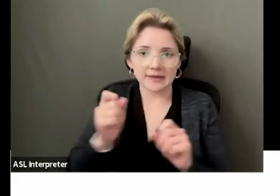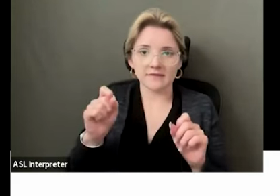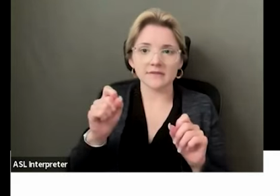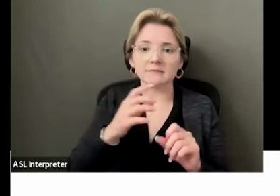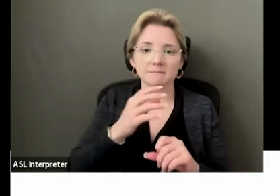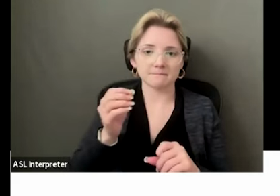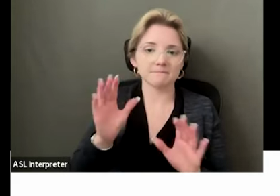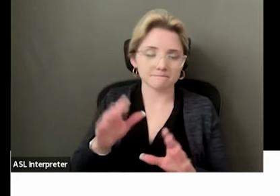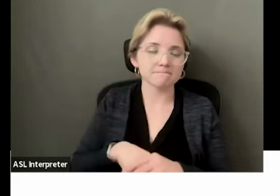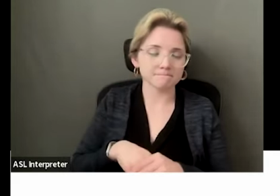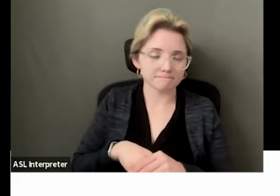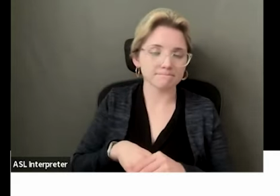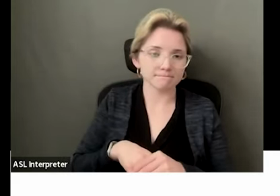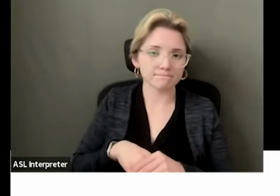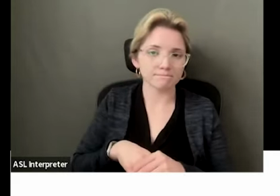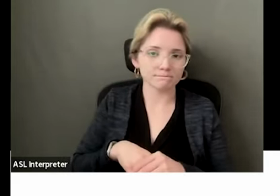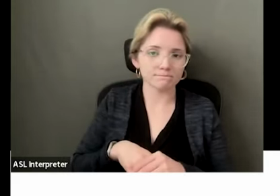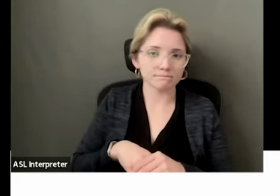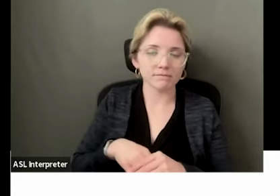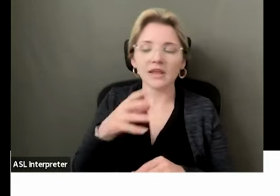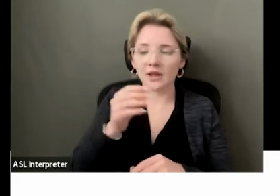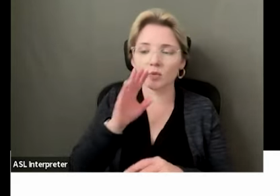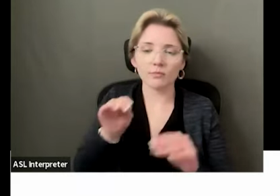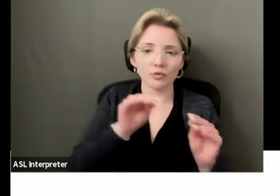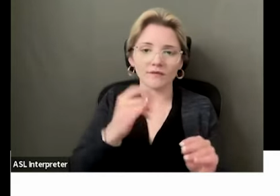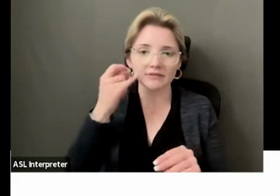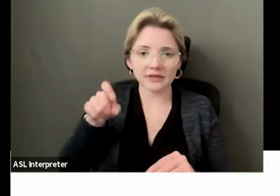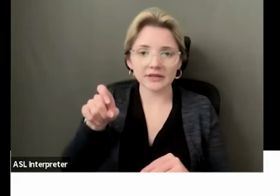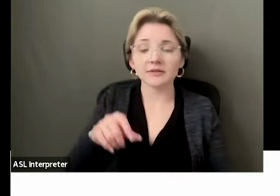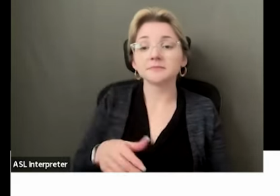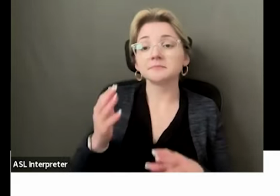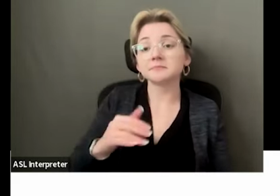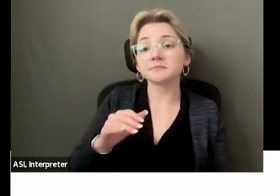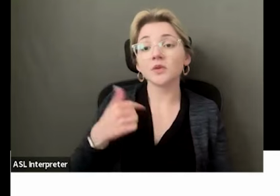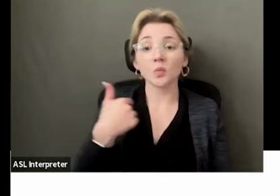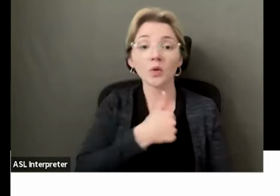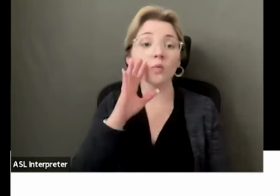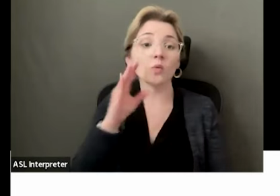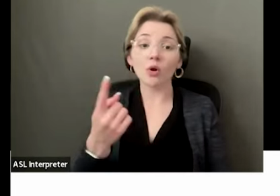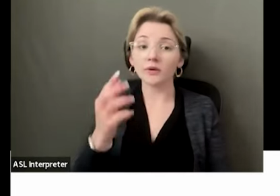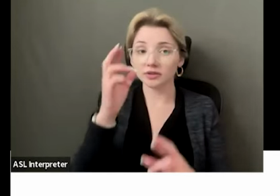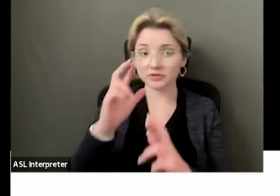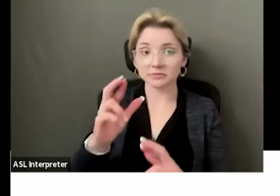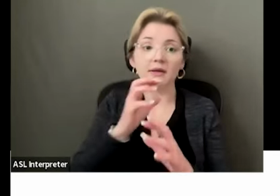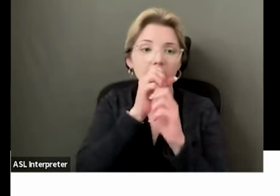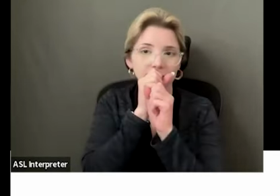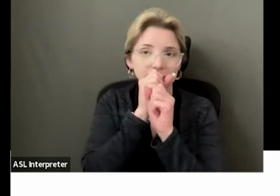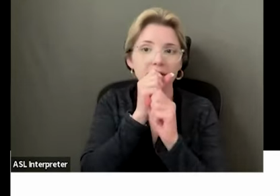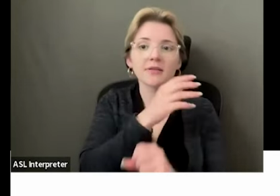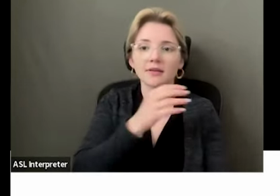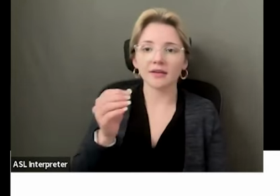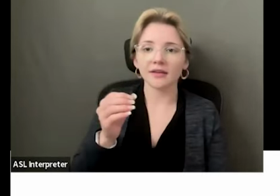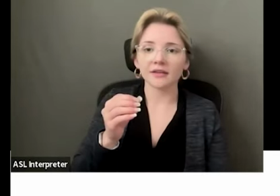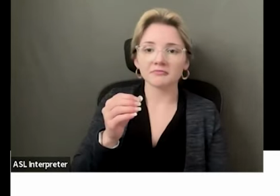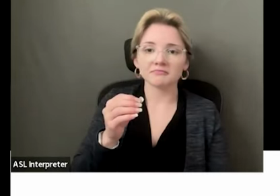And so VAWA also protects survivors' confidentiality related to the violence and their status as a survivor.